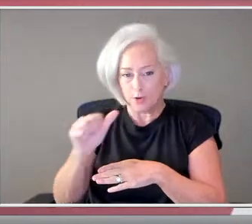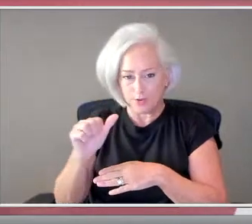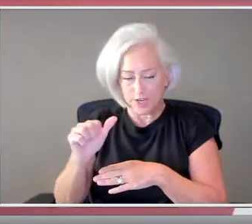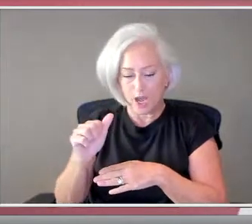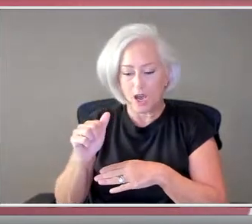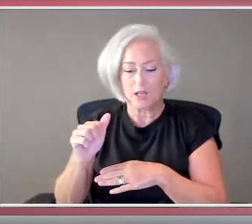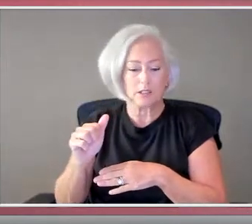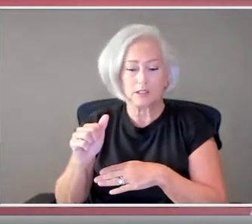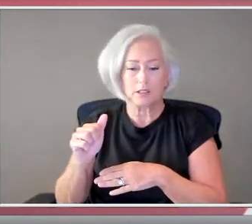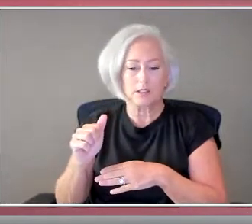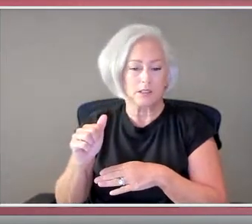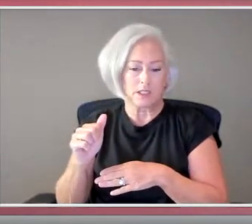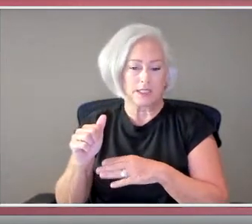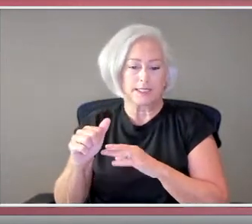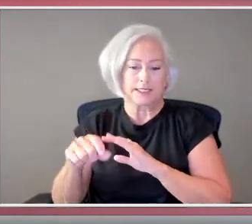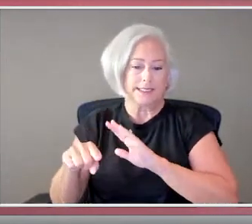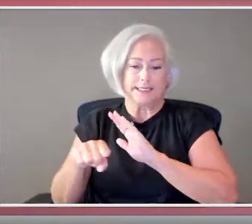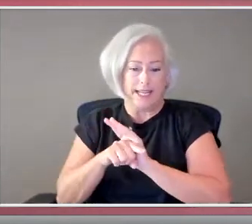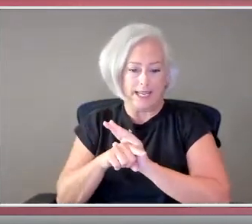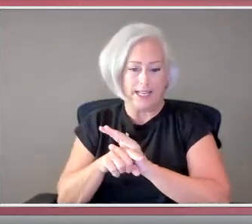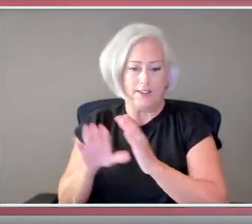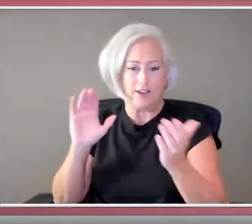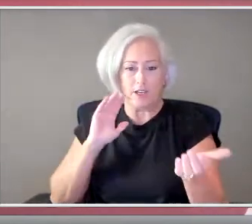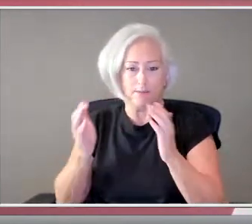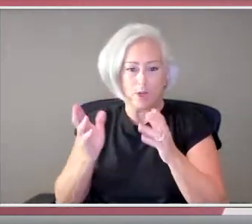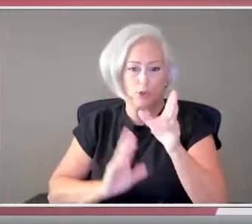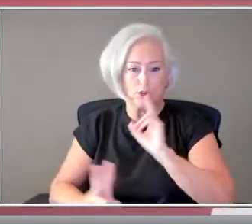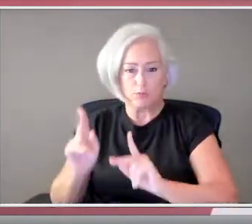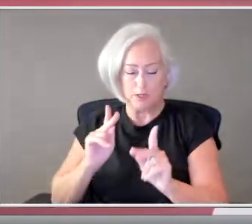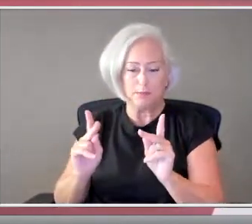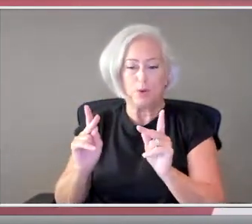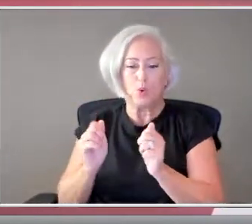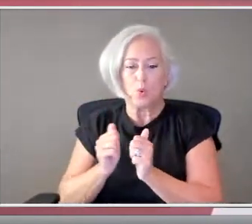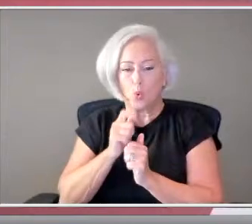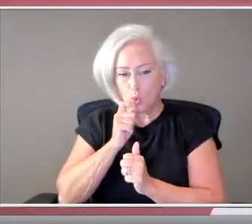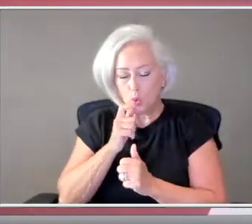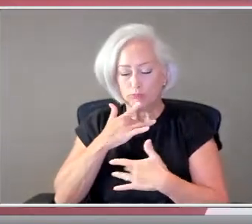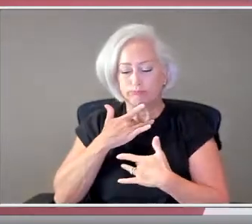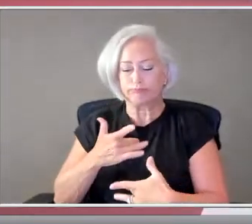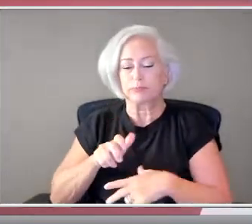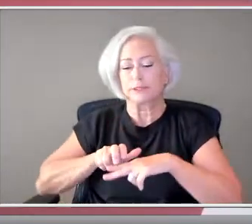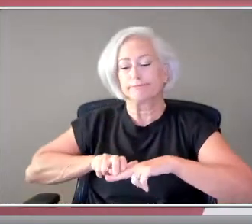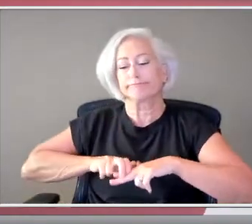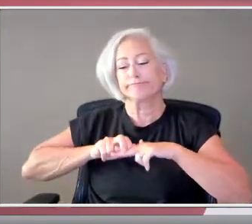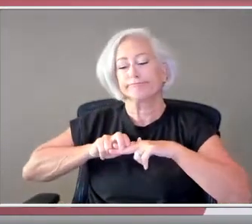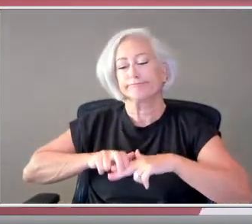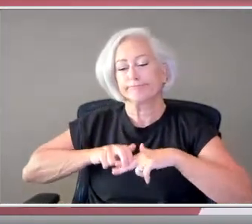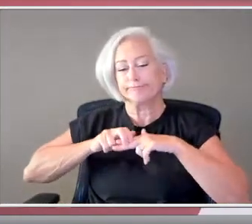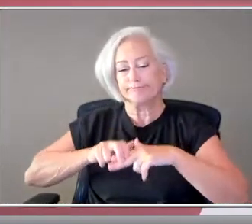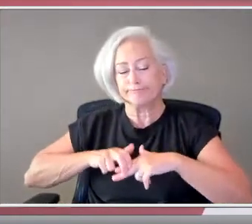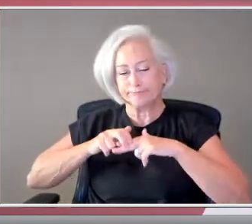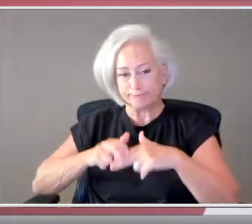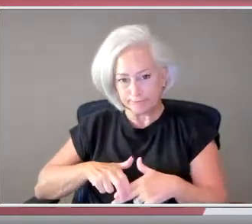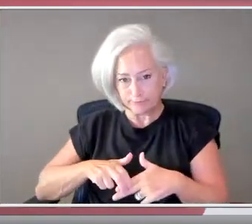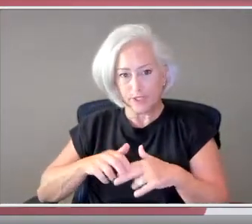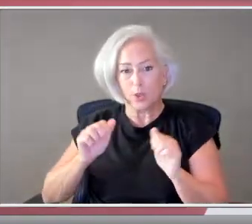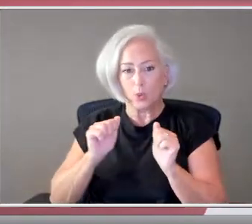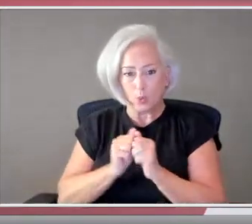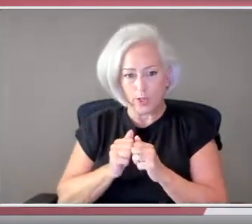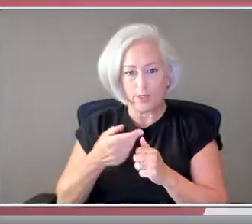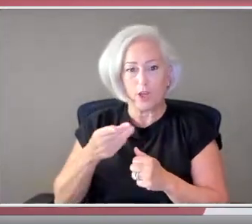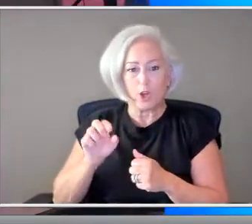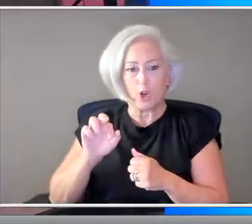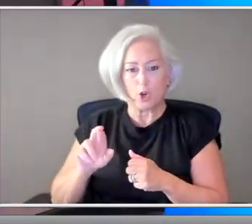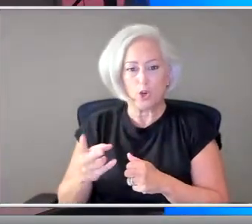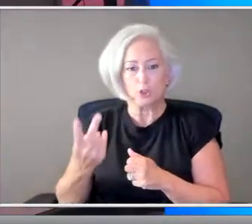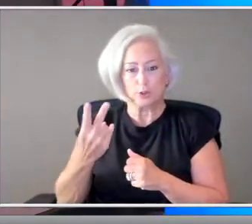treatment with the Herceptin. So she was treating her heart herself with exercise, kind of on her own.